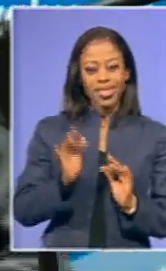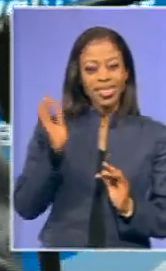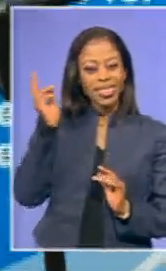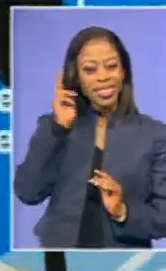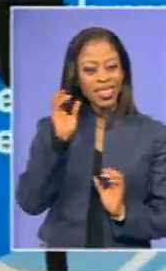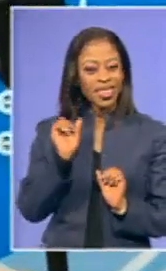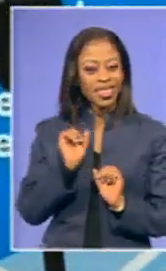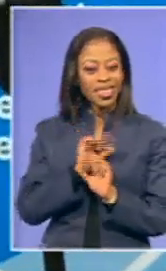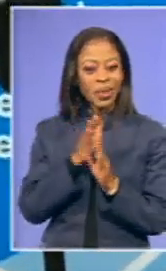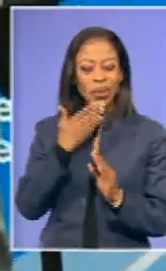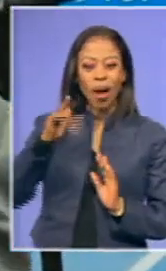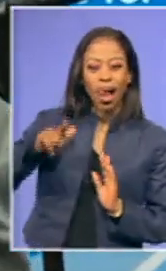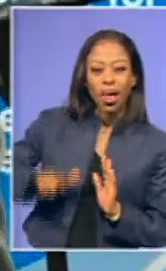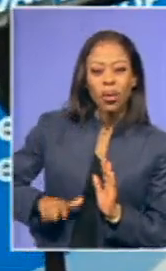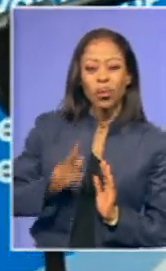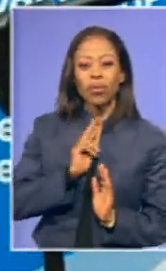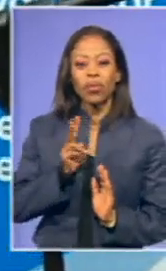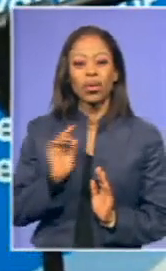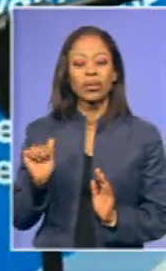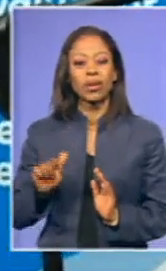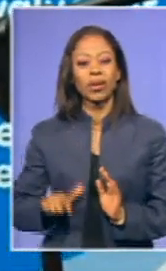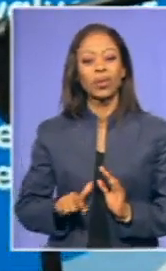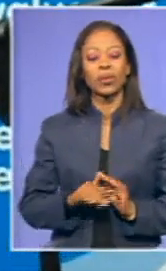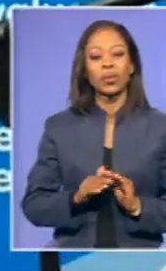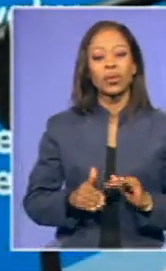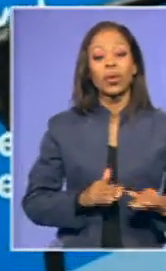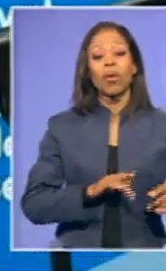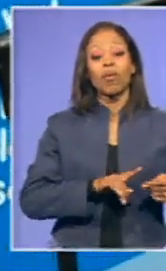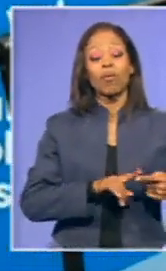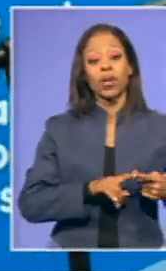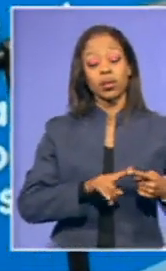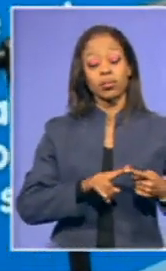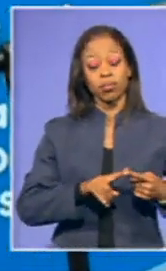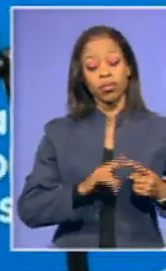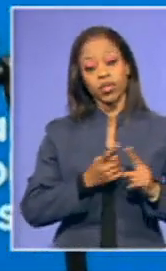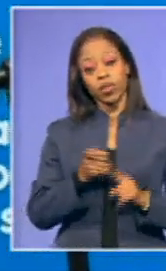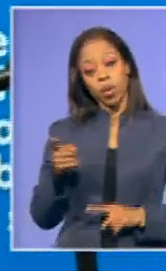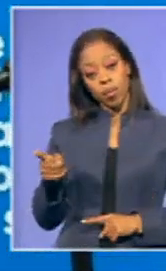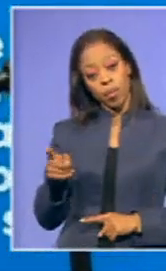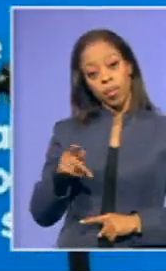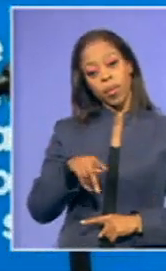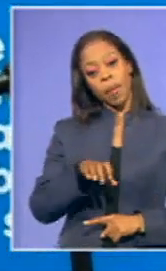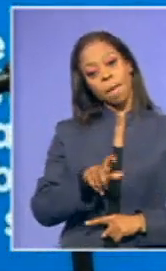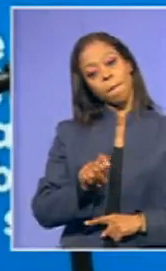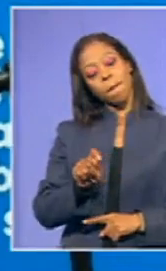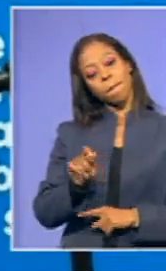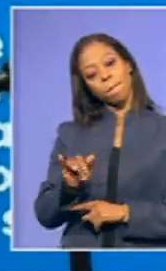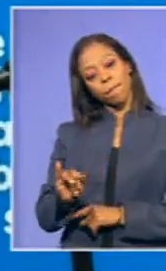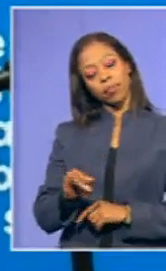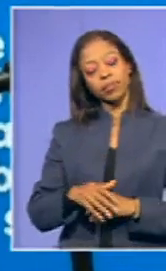that's good. Okay, thank you so much. I'll start with the first one, which is from Petty. It's